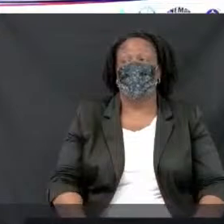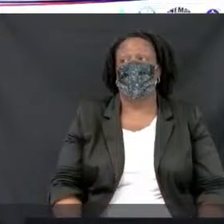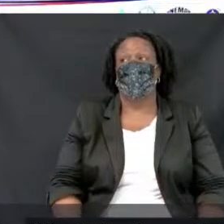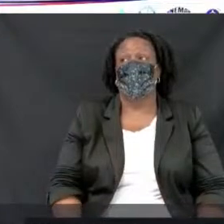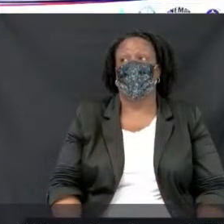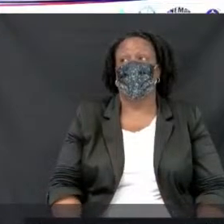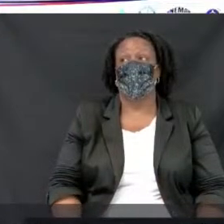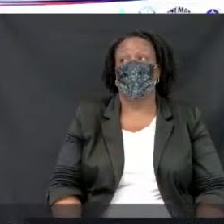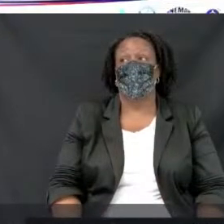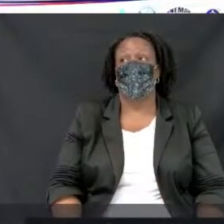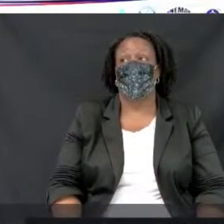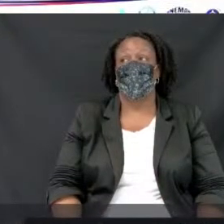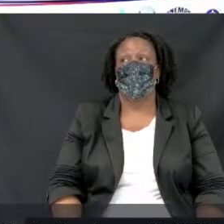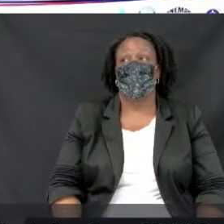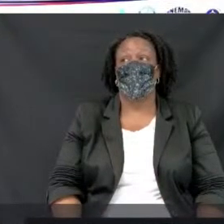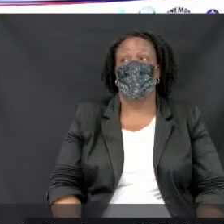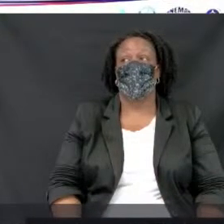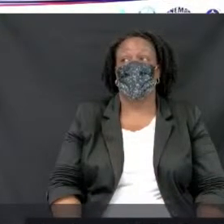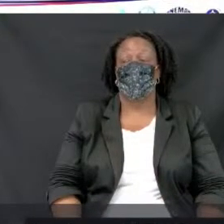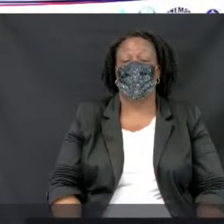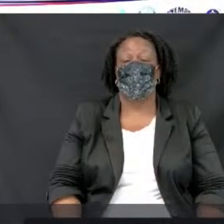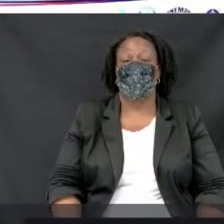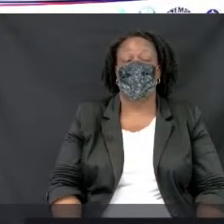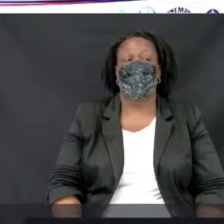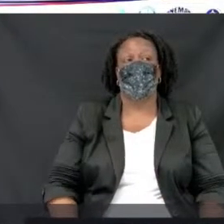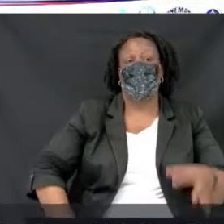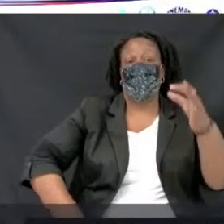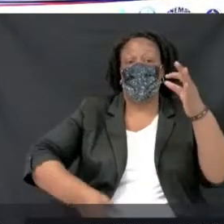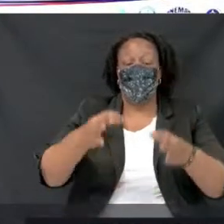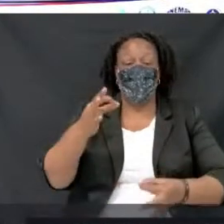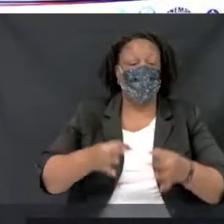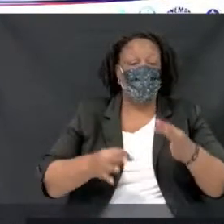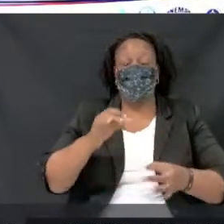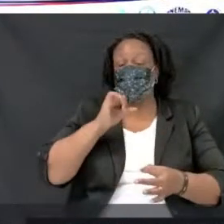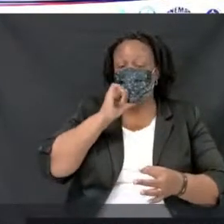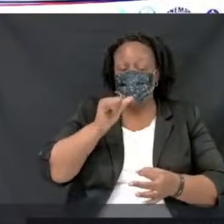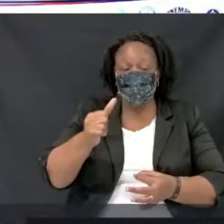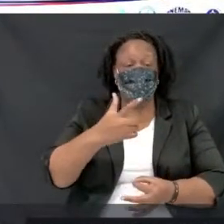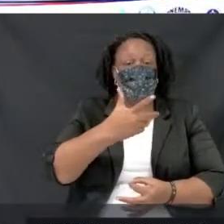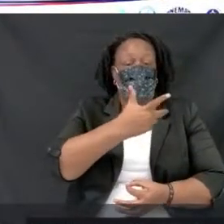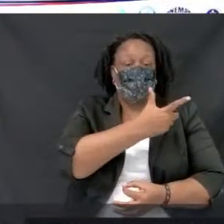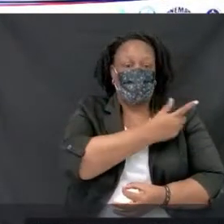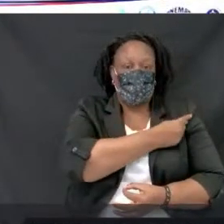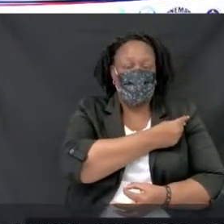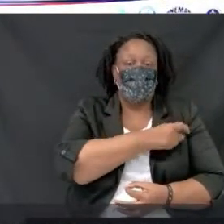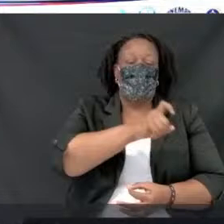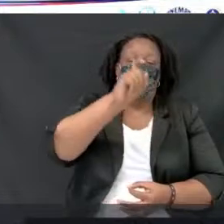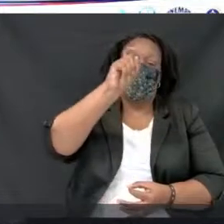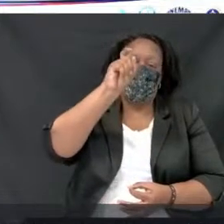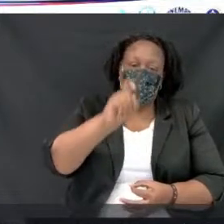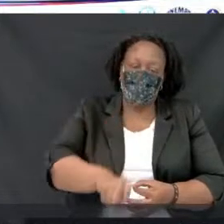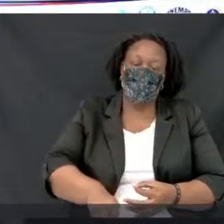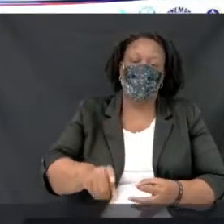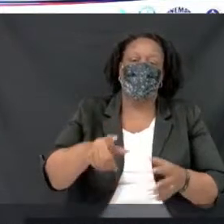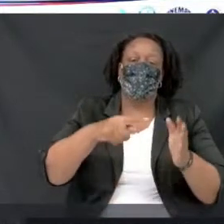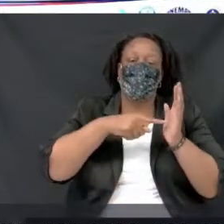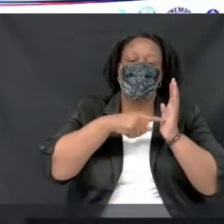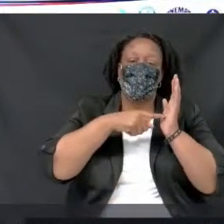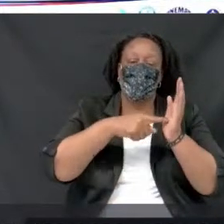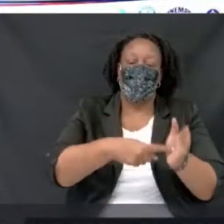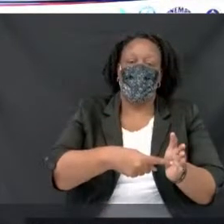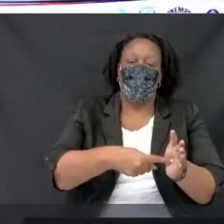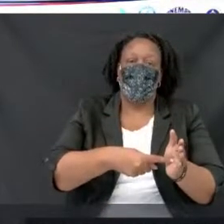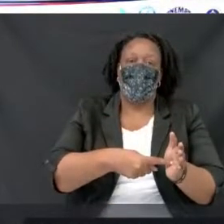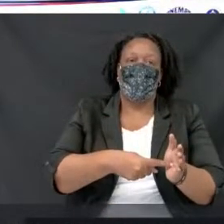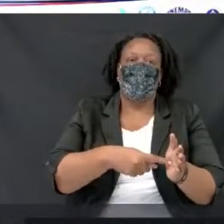vaccinated, and if you were not vaccinated, you must show the results of a PCR test done